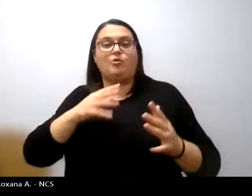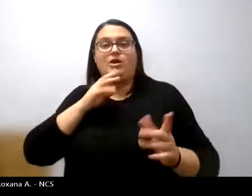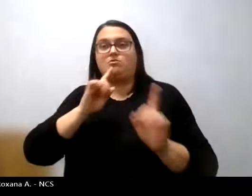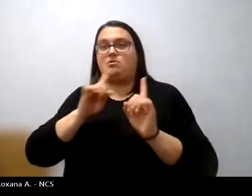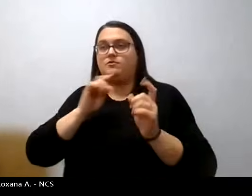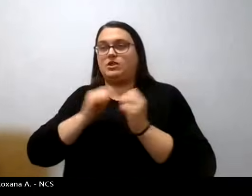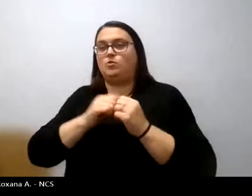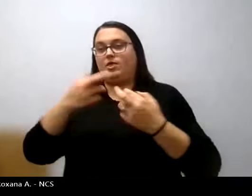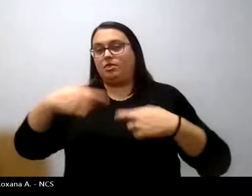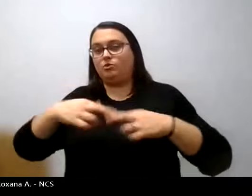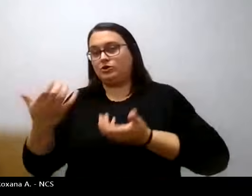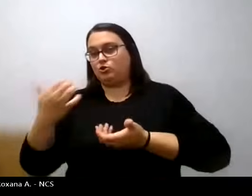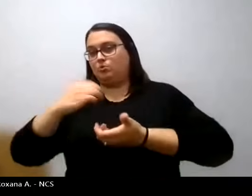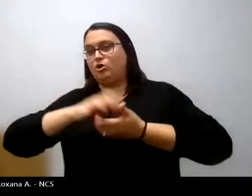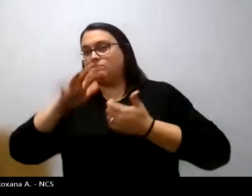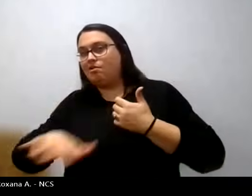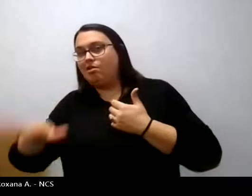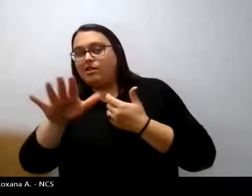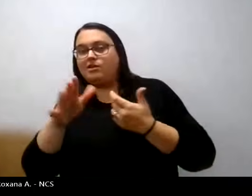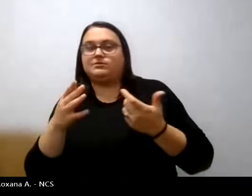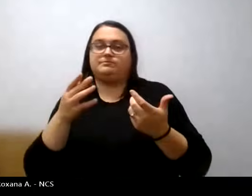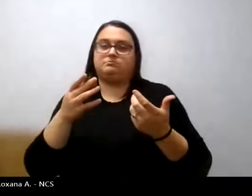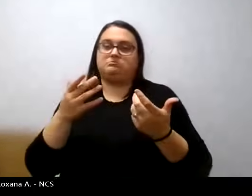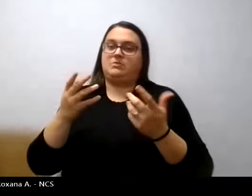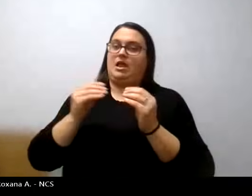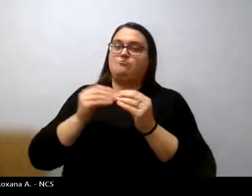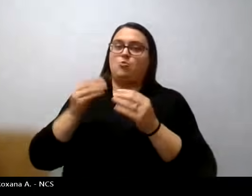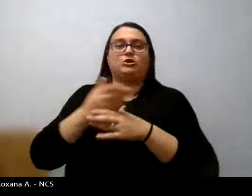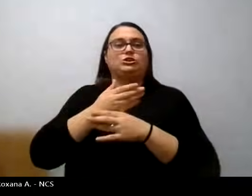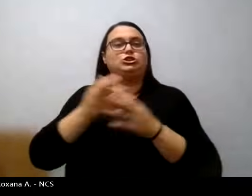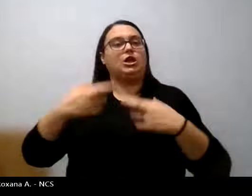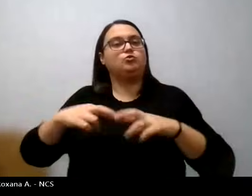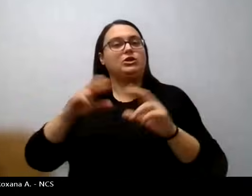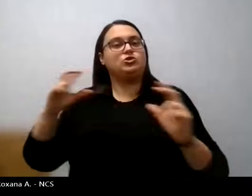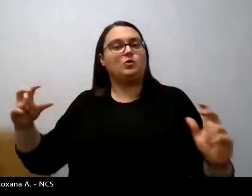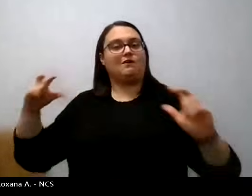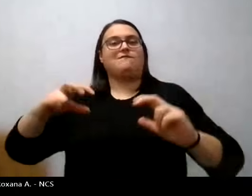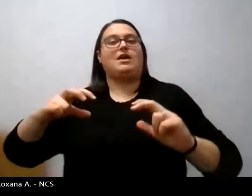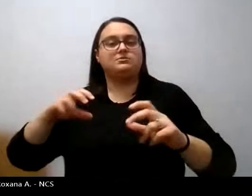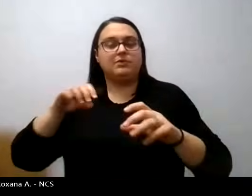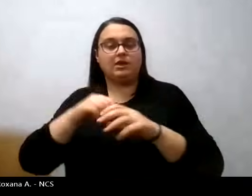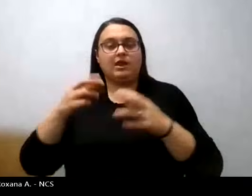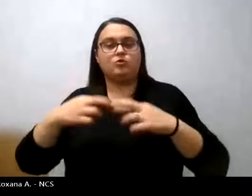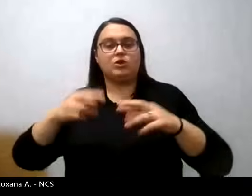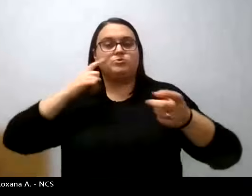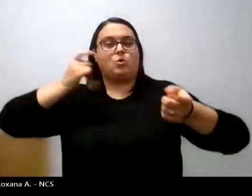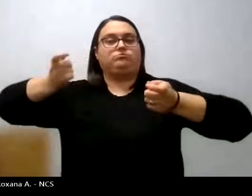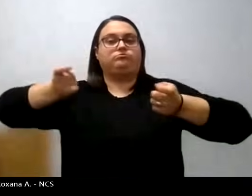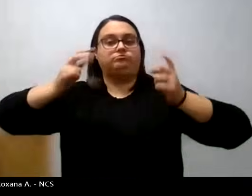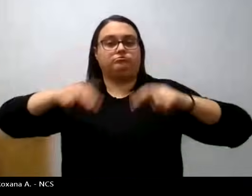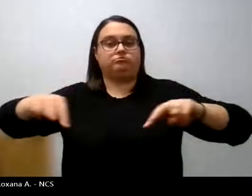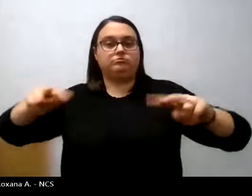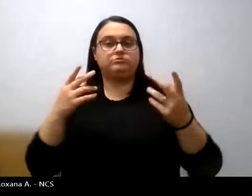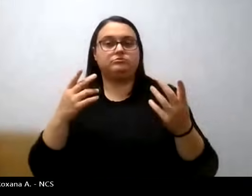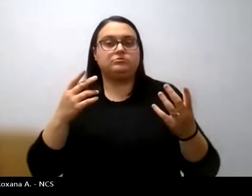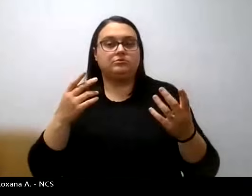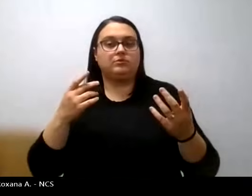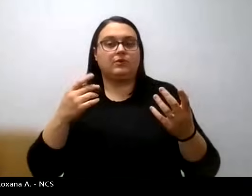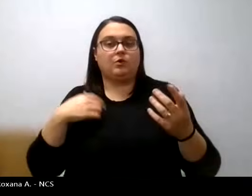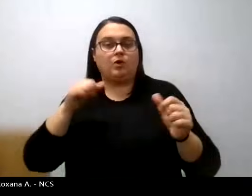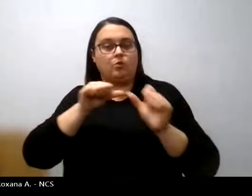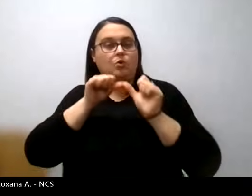with our regional partners about more shared regional investment and regional oversight. And so we'll continue down on that